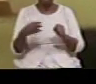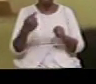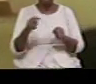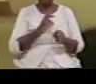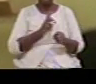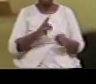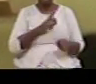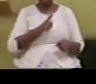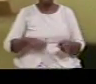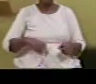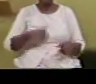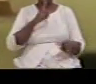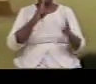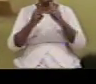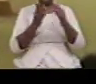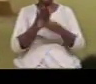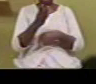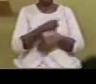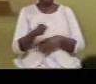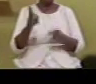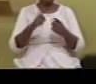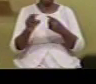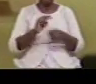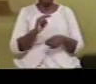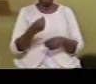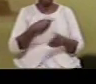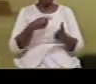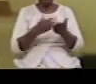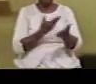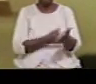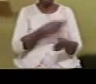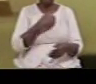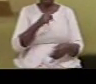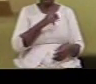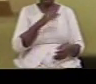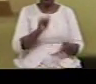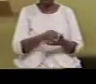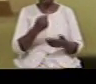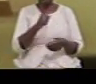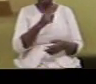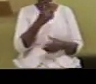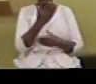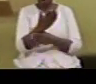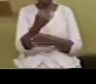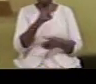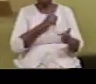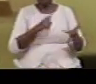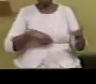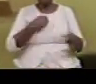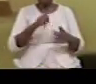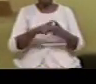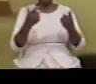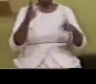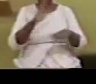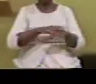through them. The Lord will minister through them. The hand of the Lord be mighty upon our minister this